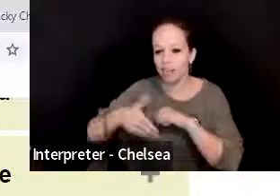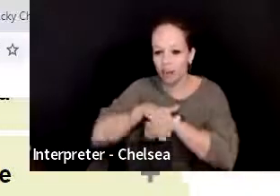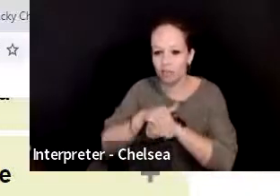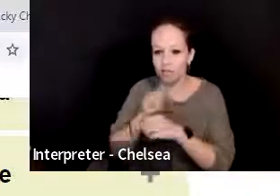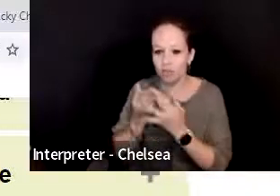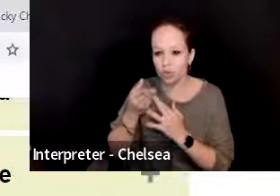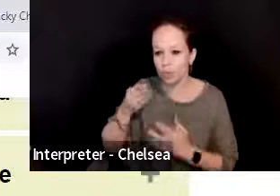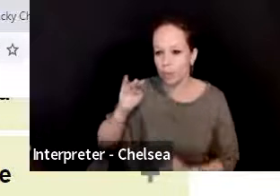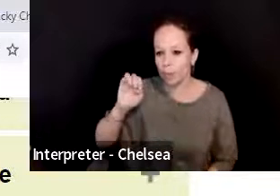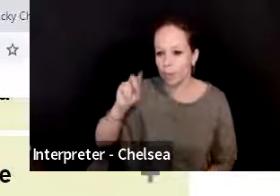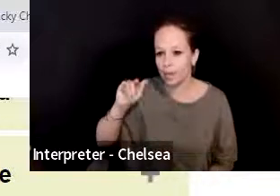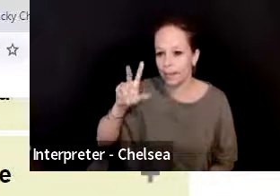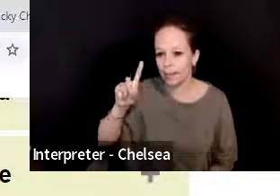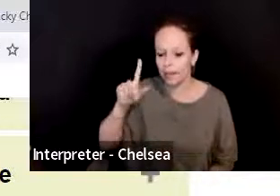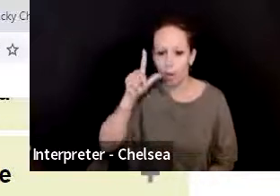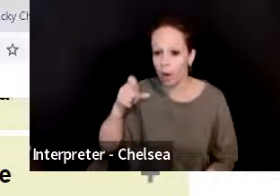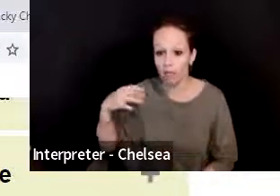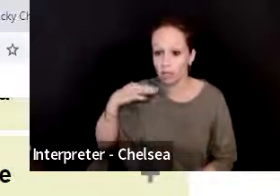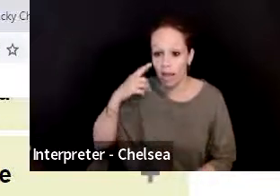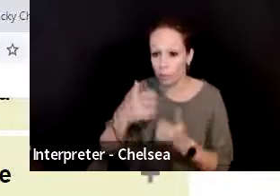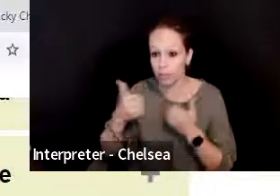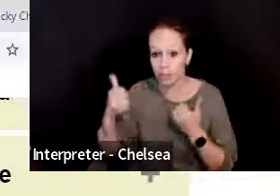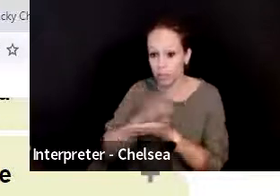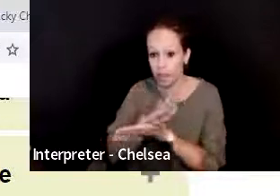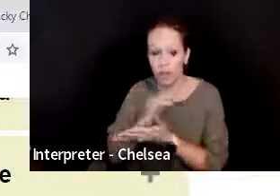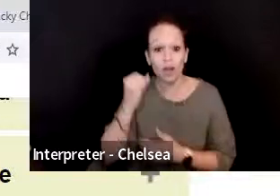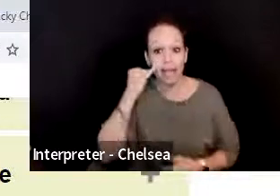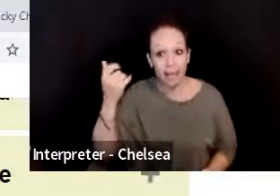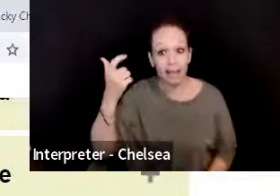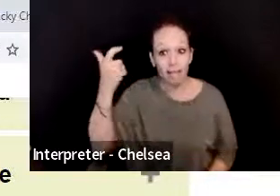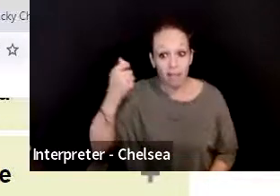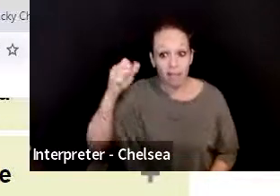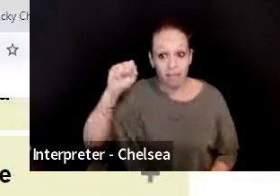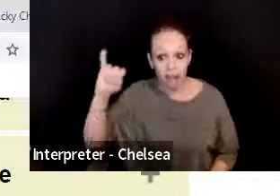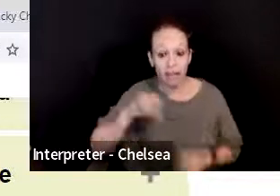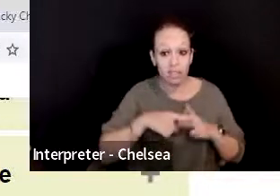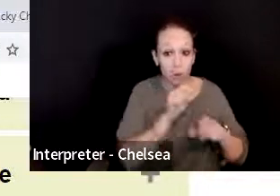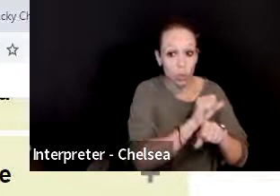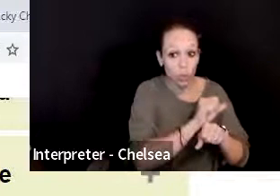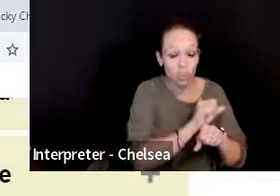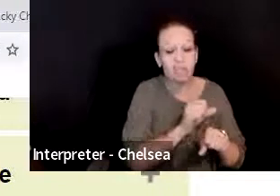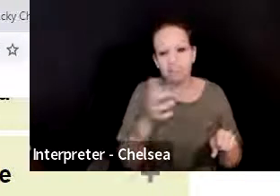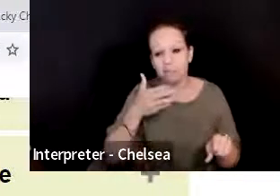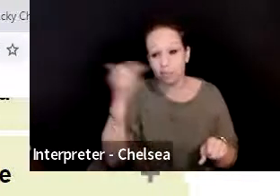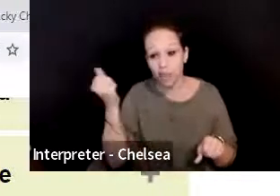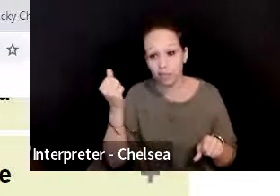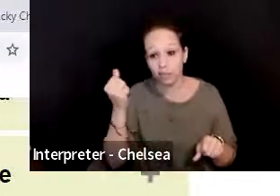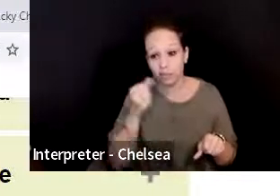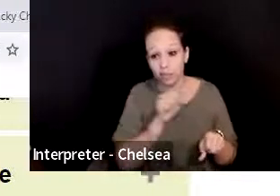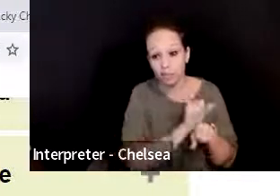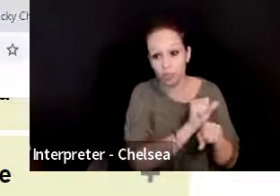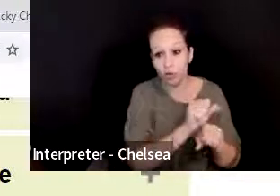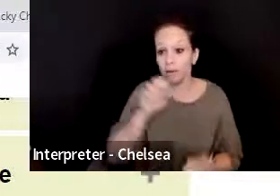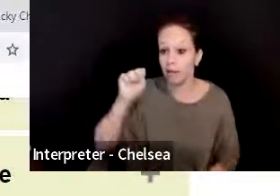application. If you get SSI benefits and start working, you'll probably end up better off financially. SSI's rules